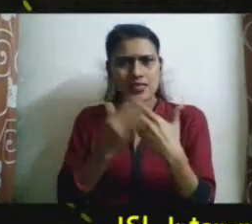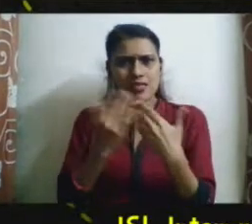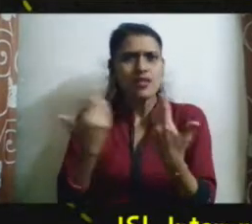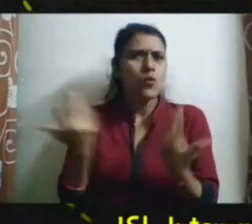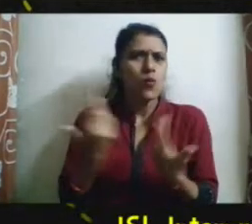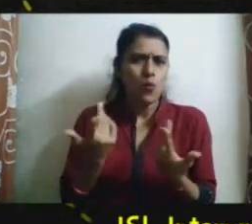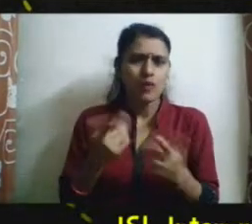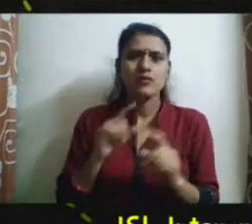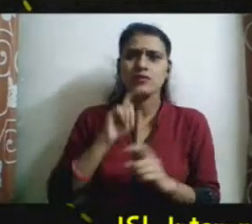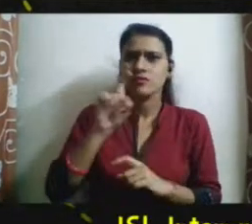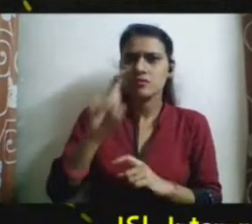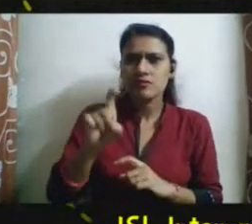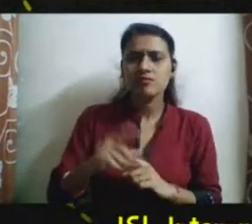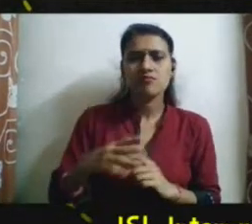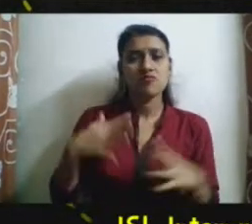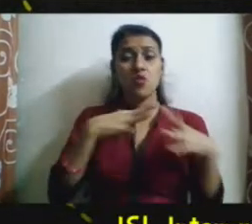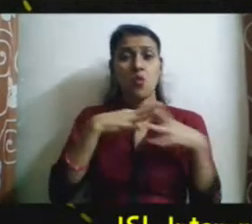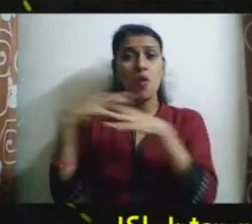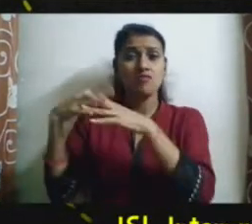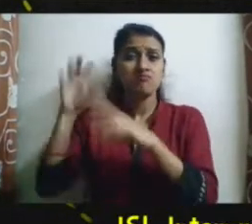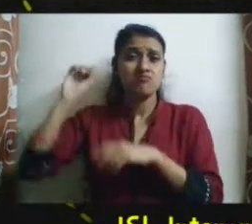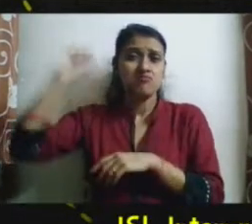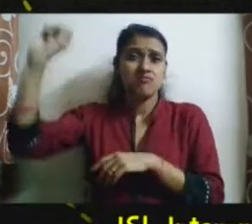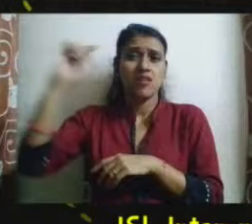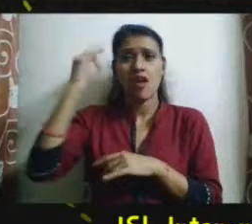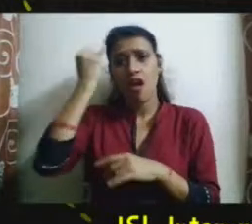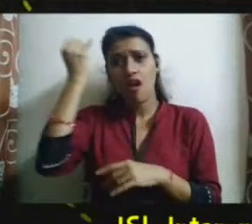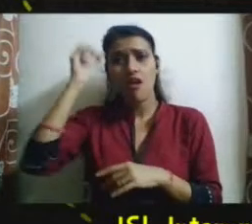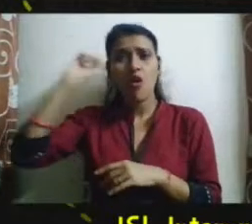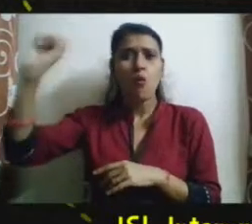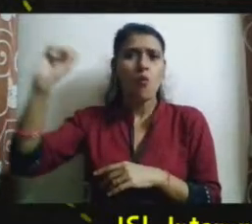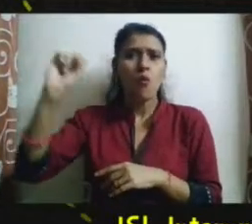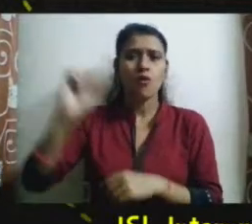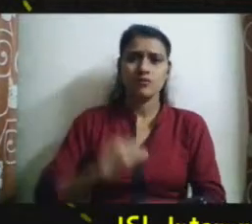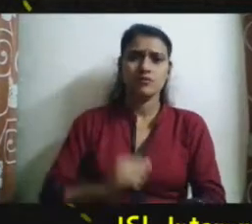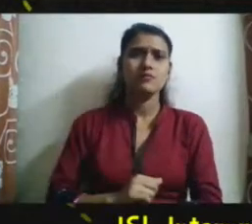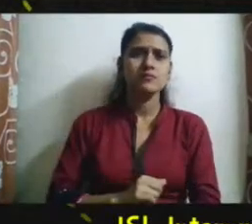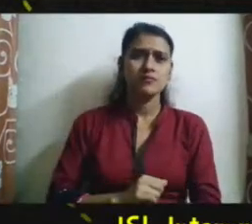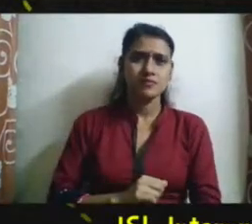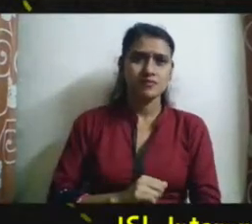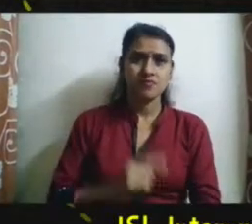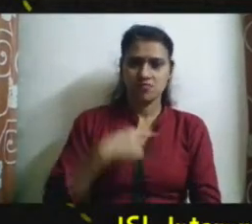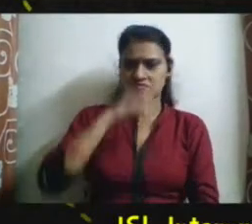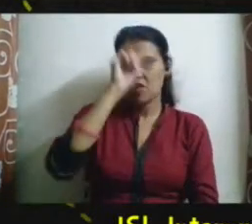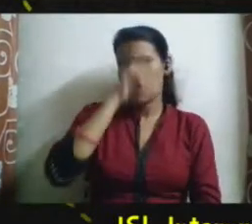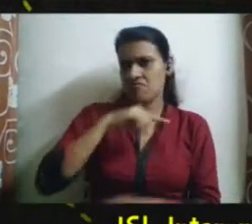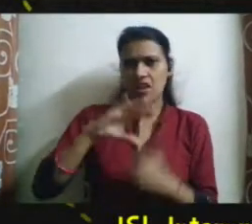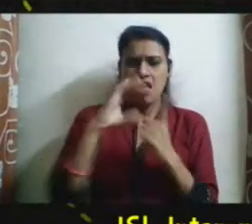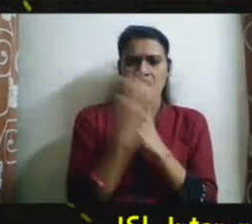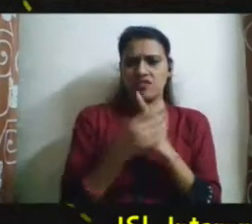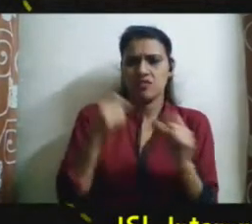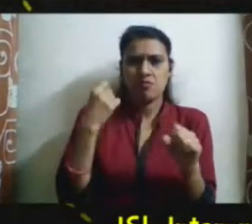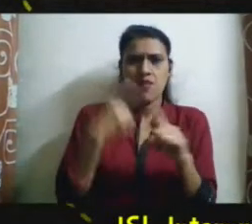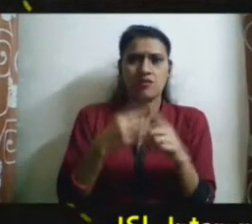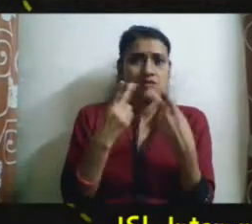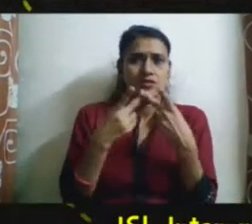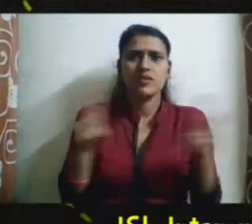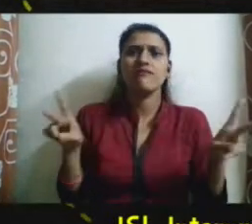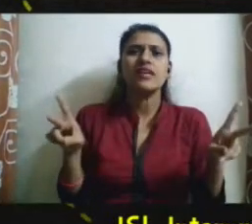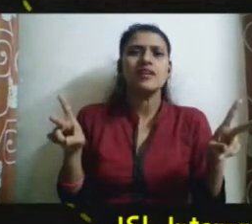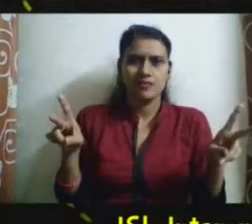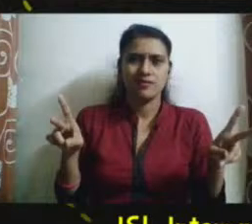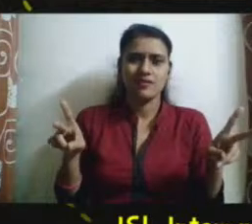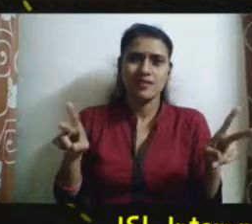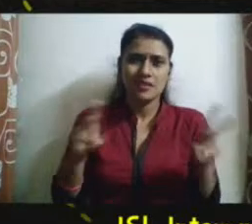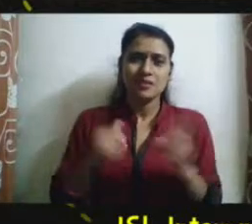these are Western ideas, you know, and we don't, hamare culture mein in cheezon ki definition alag hai. But I